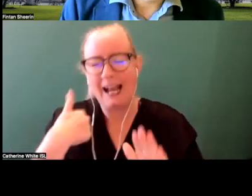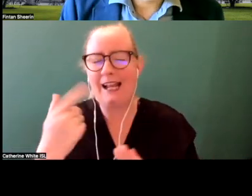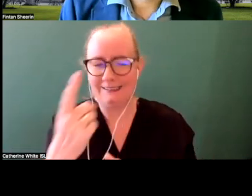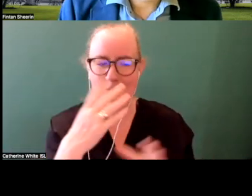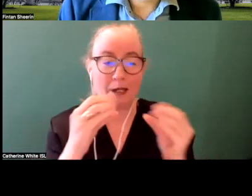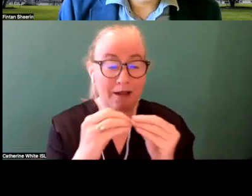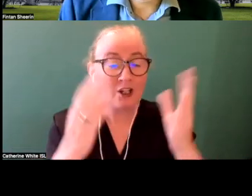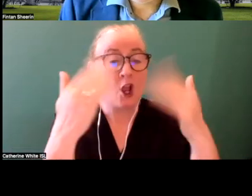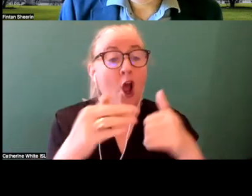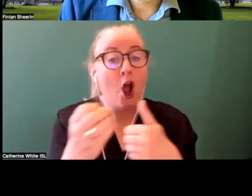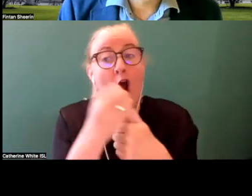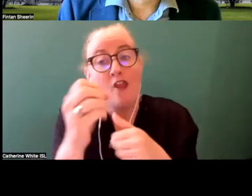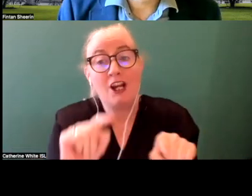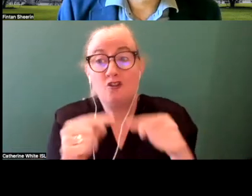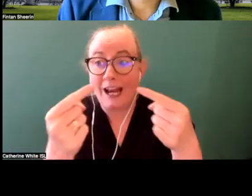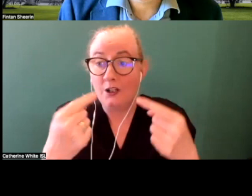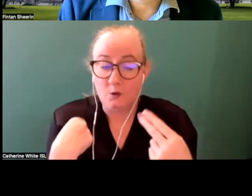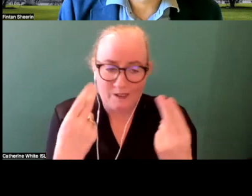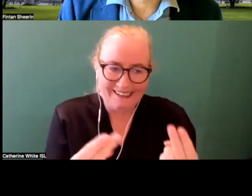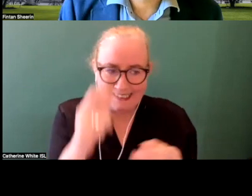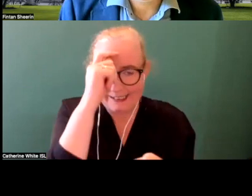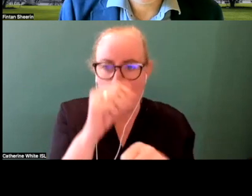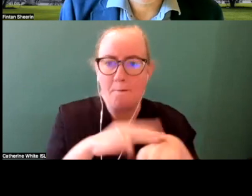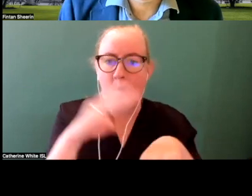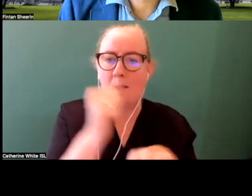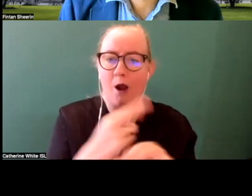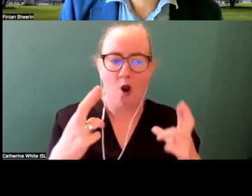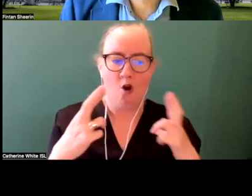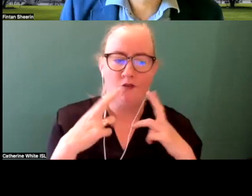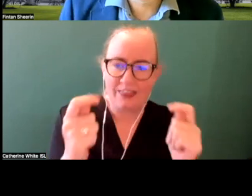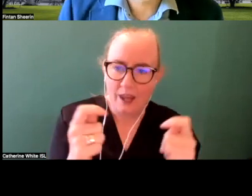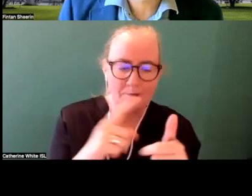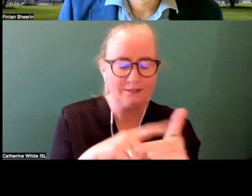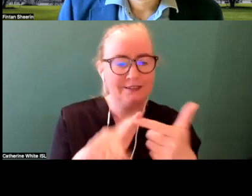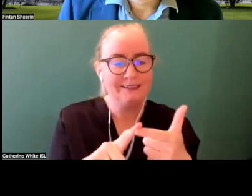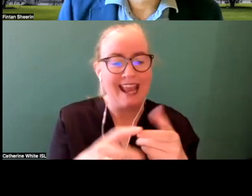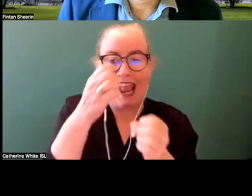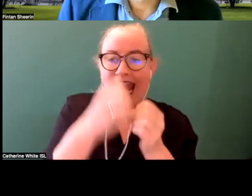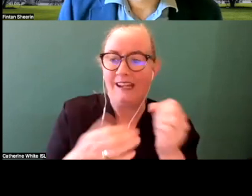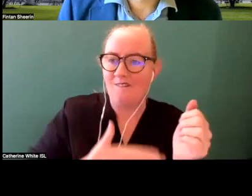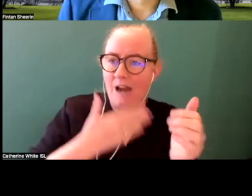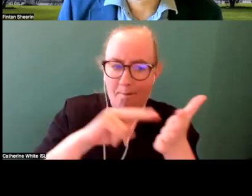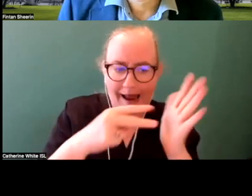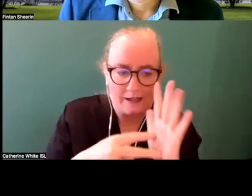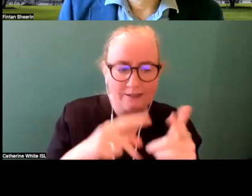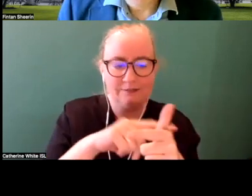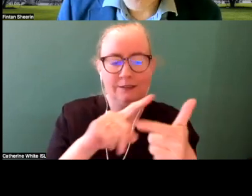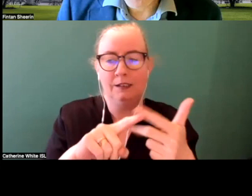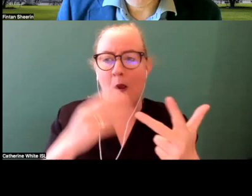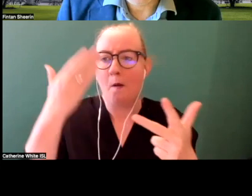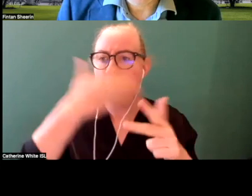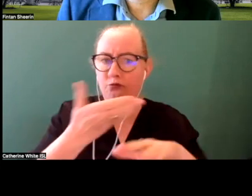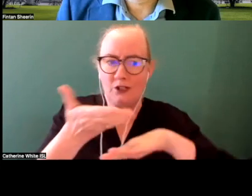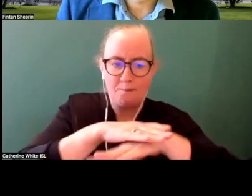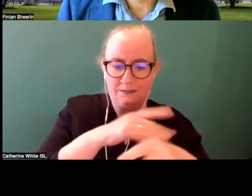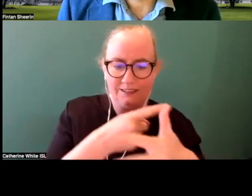other challenges are we need to think more about retirement, end-of-life planning and bereavement as support, both for people